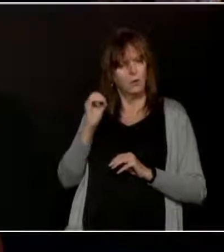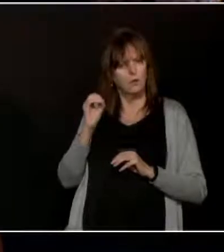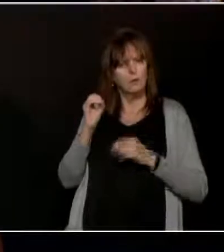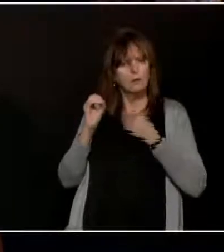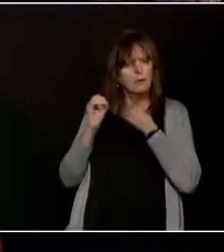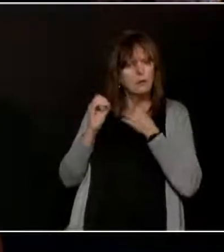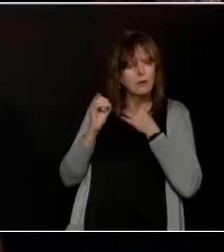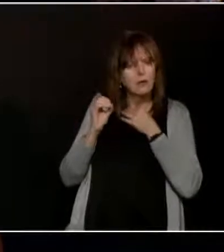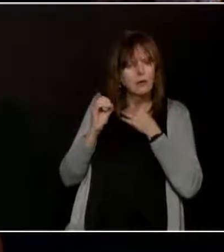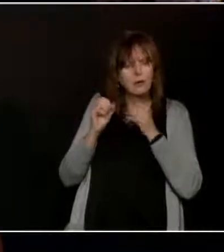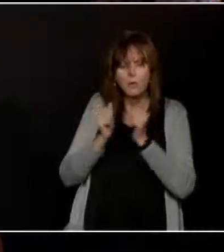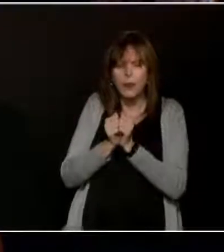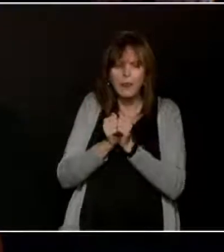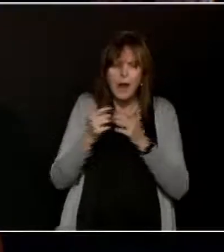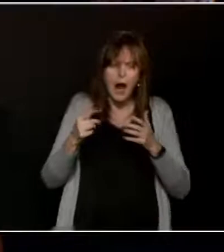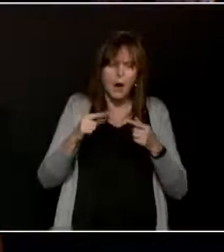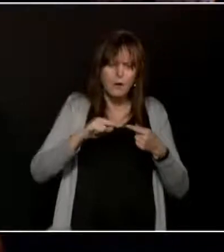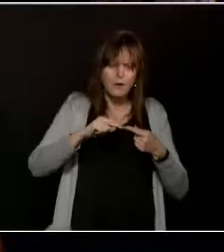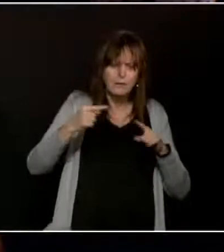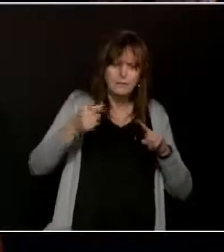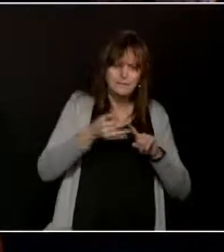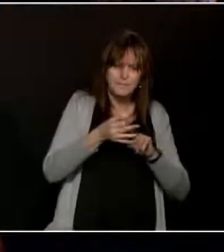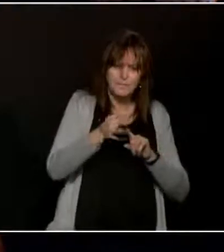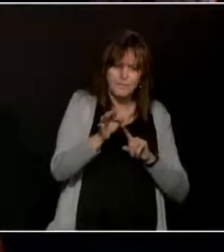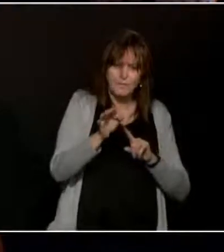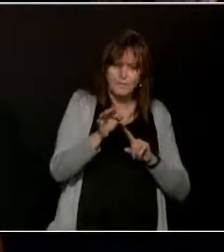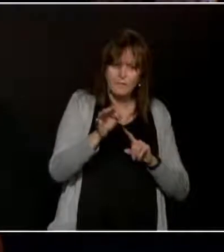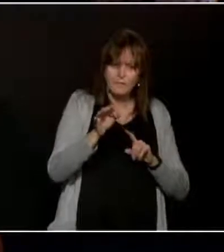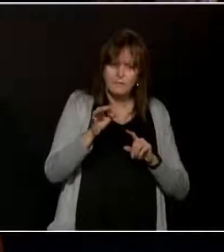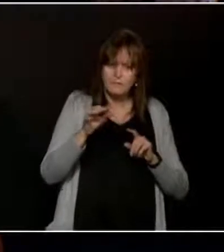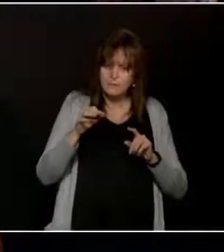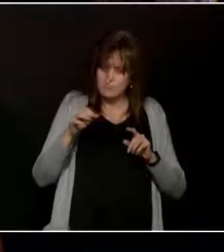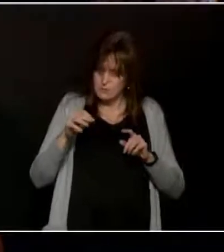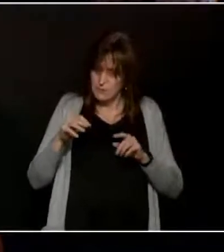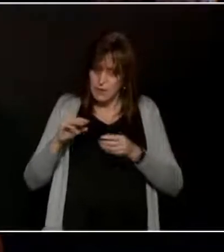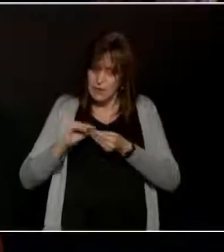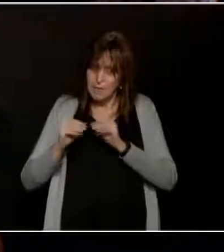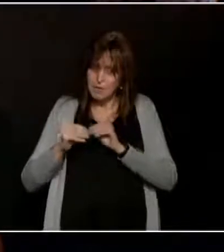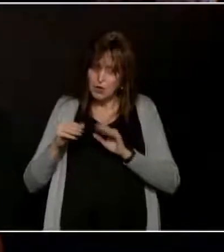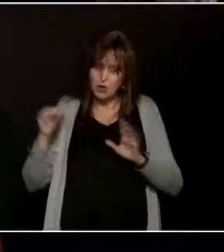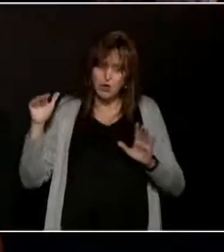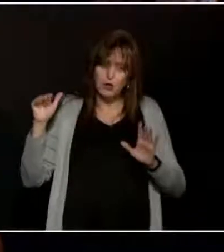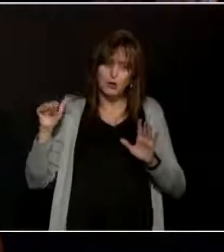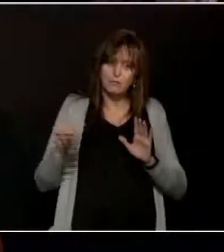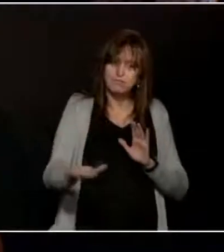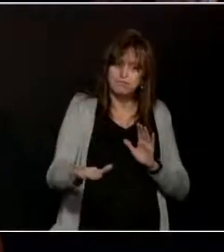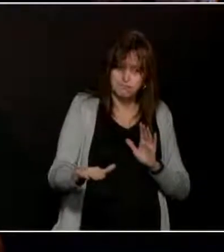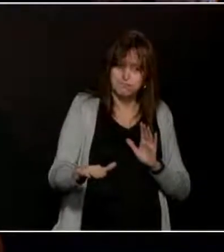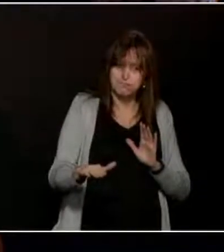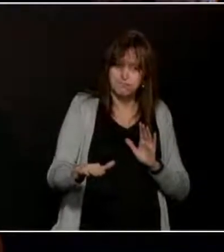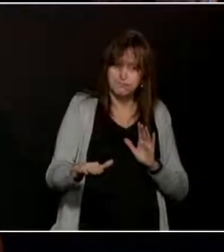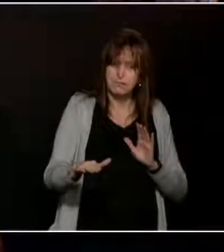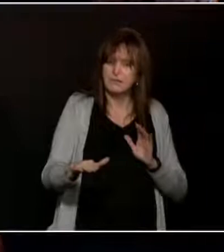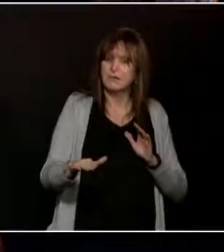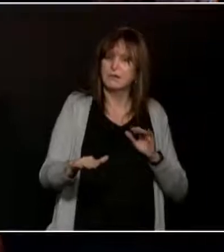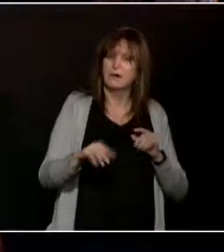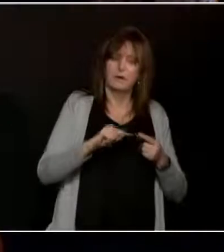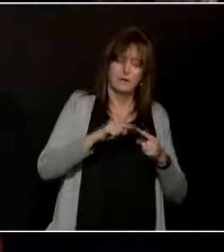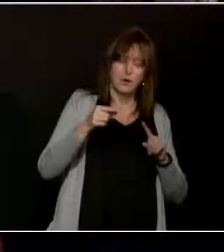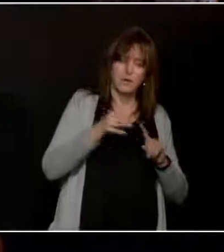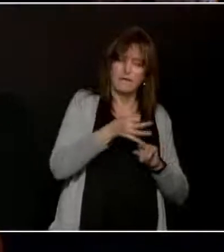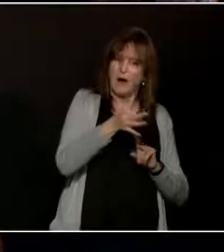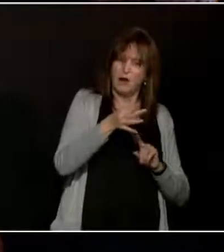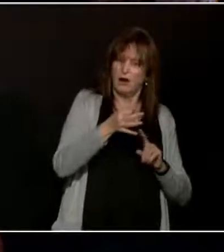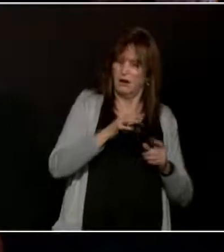it as simple to say that our daily case count and our number of active cases would be